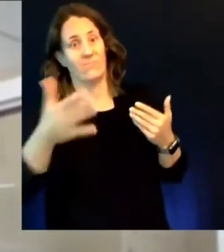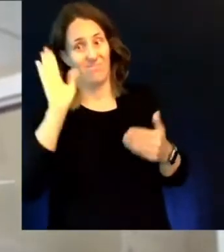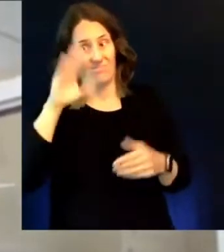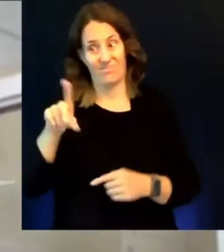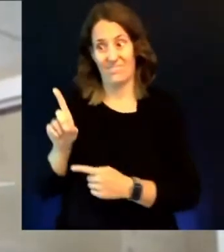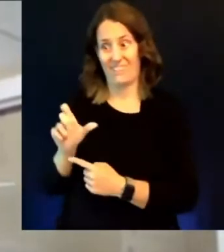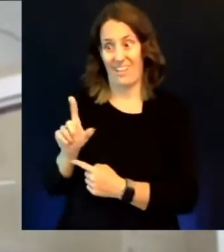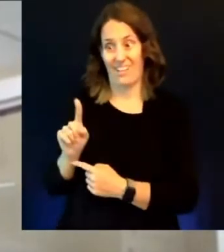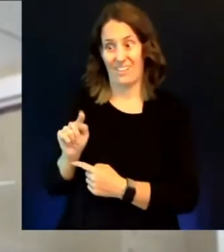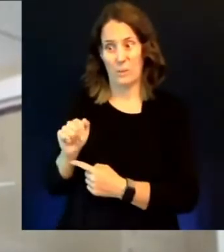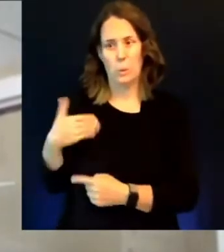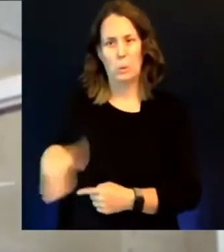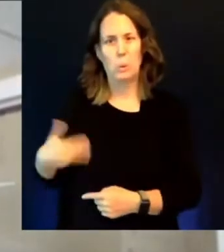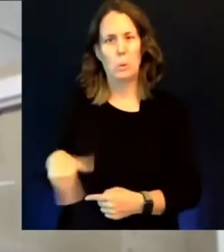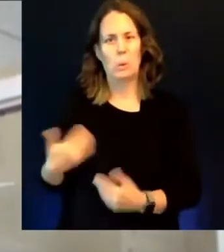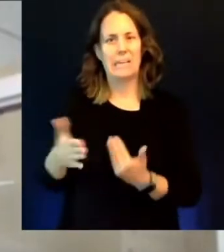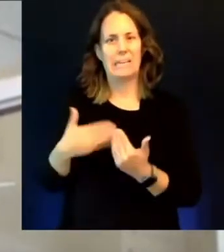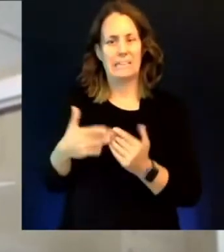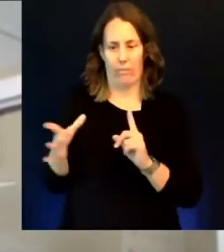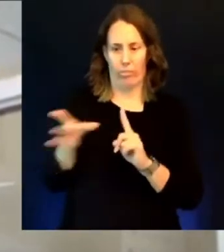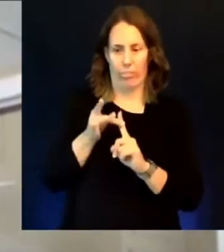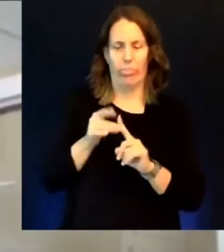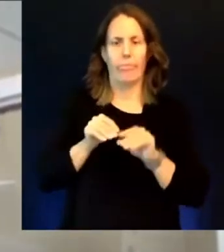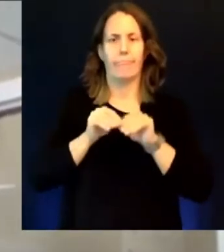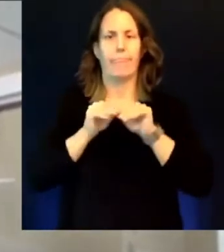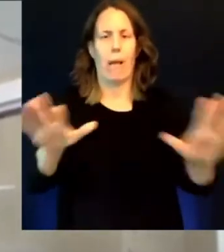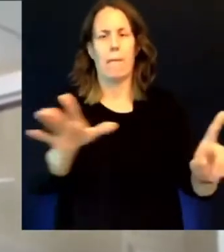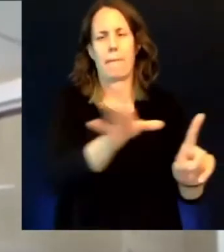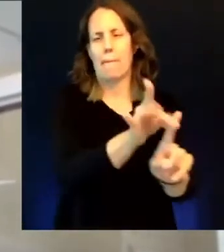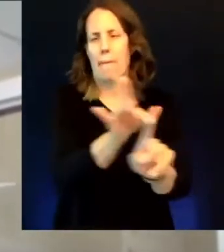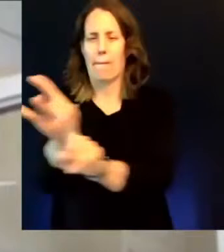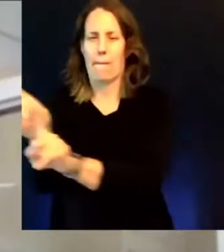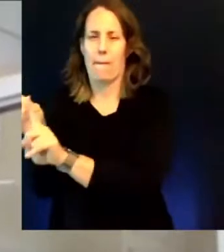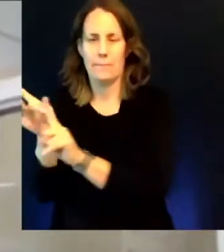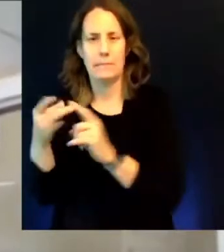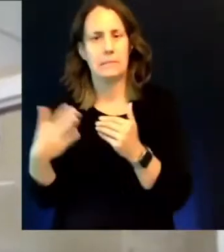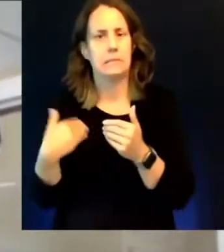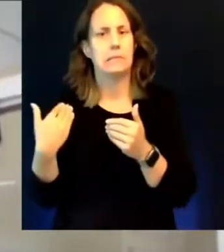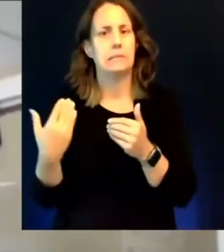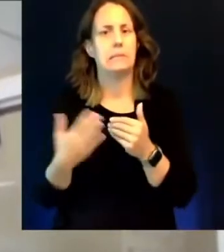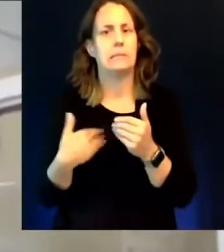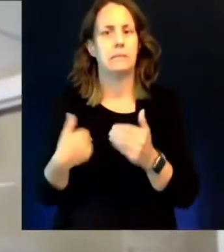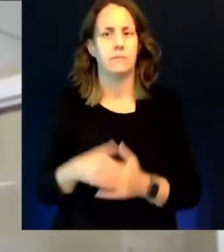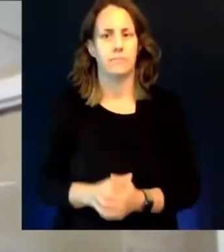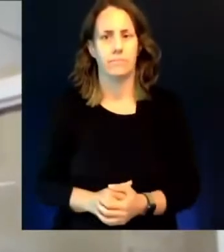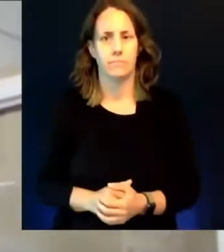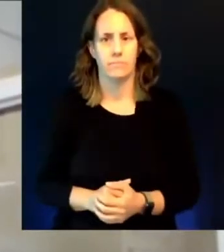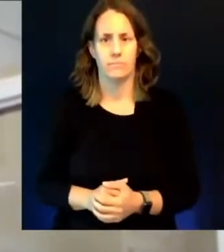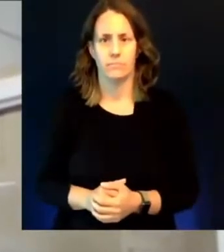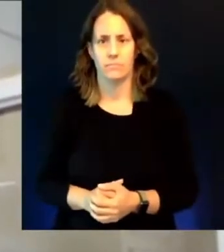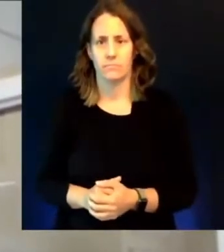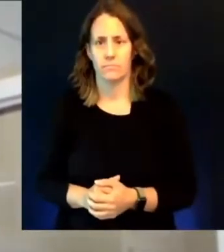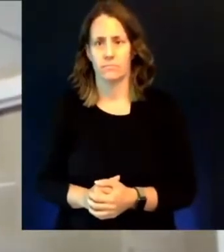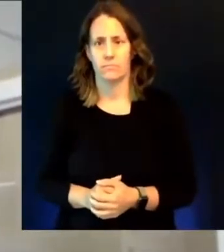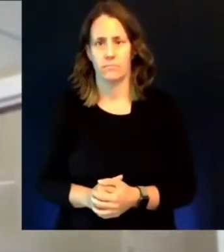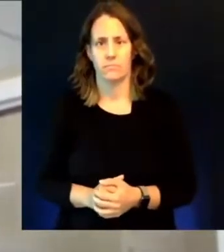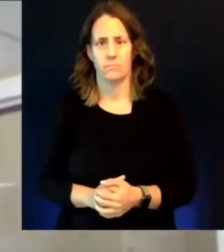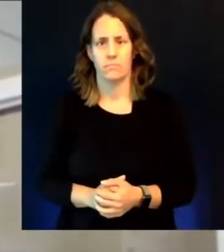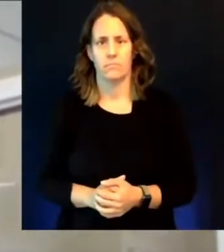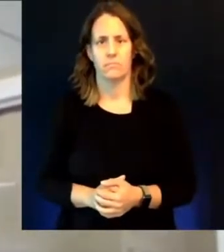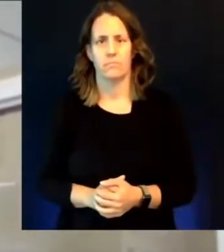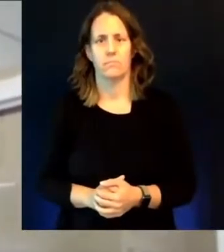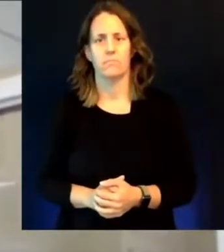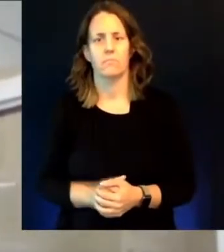large numbers of fully vaccinated people, we are going to see cases in that group as well. So the message is, yes, if